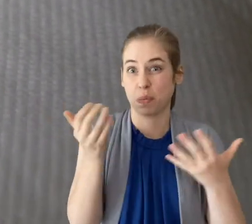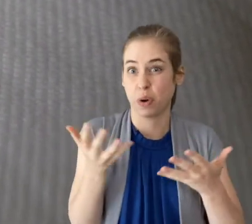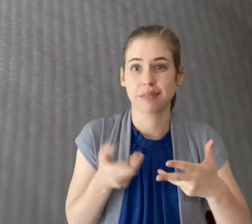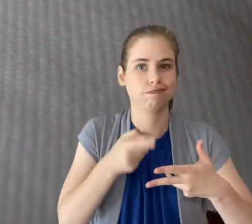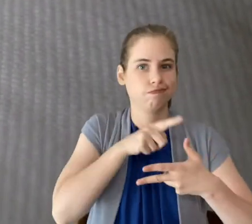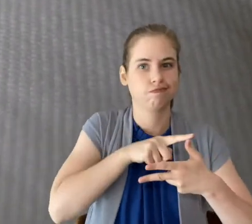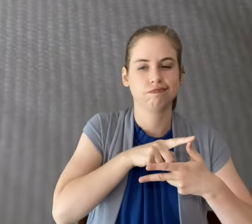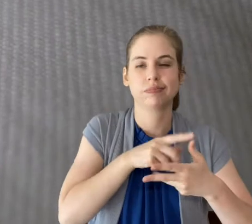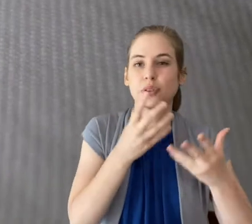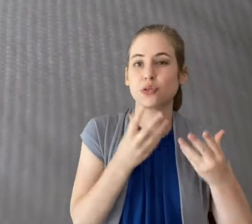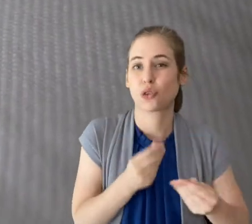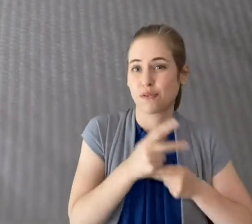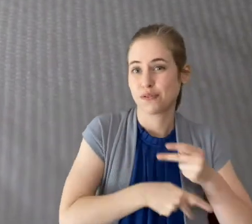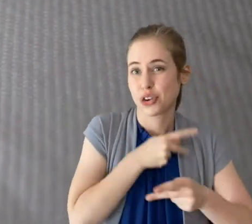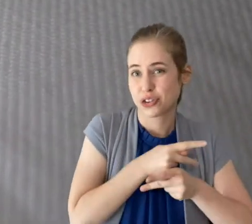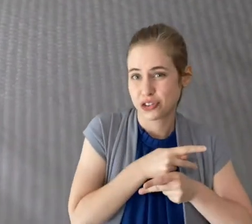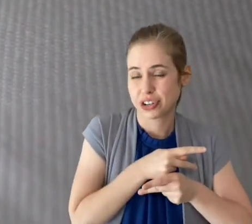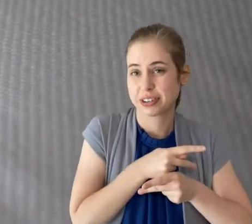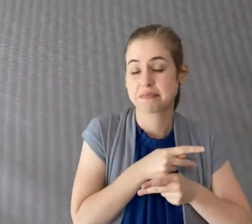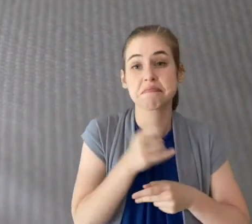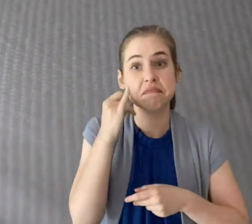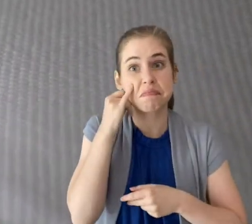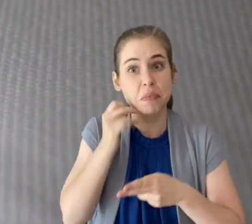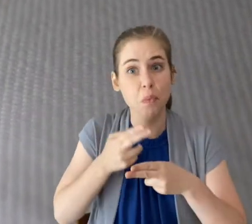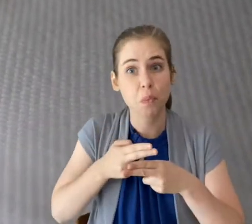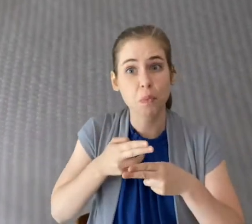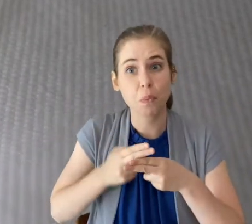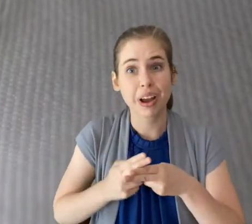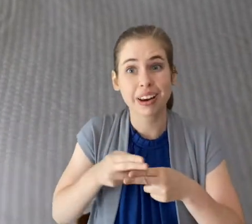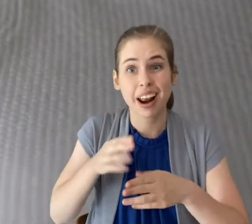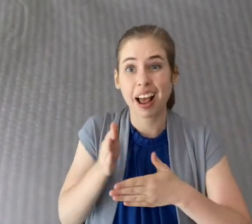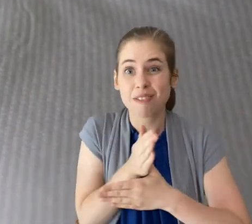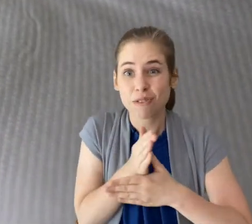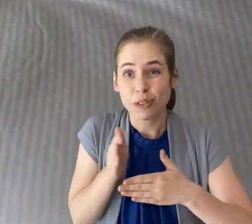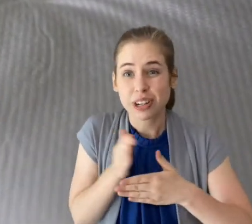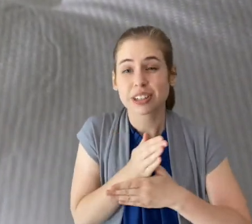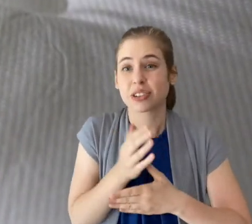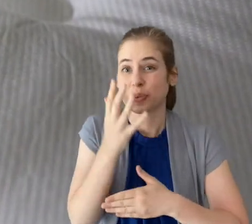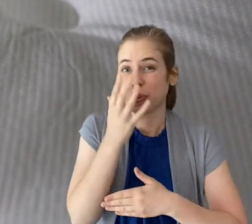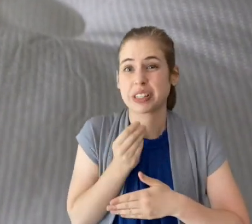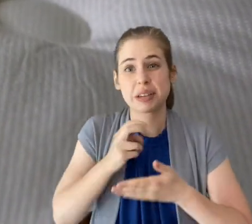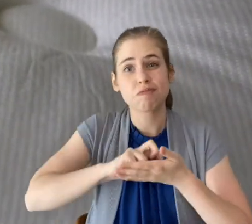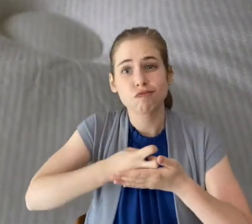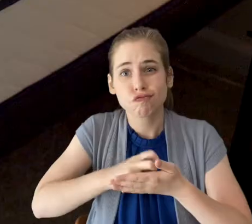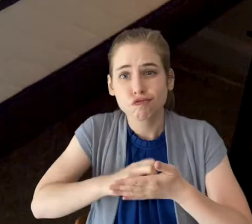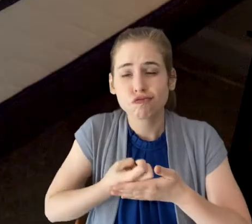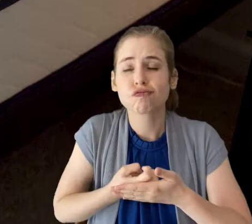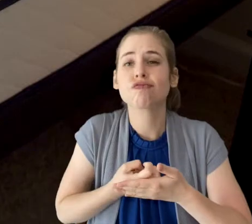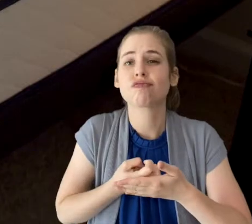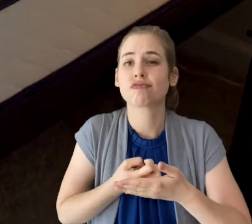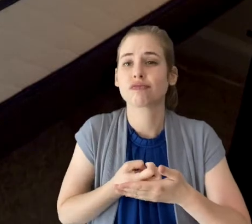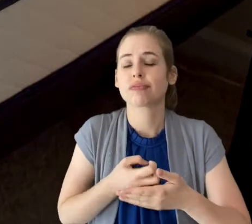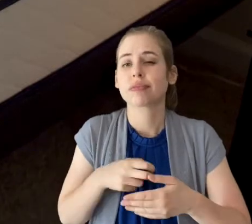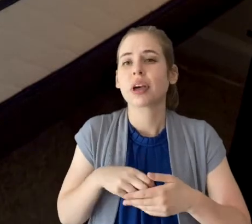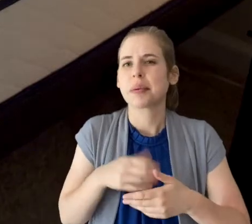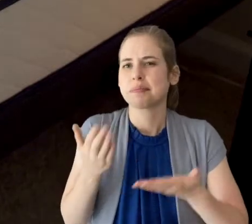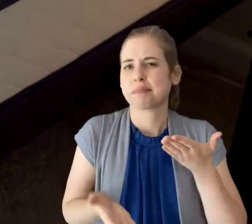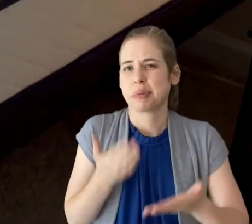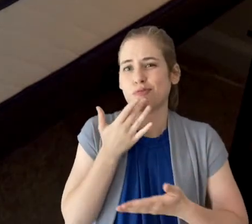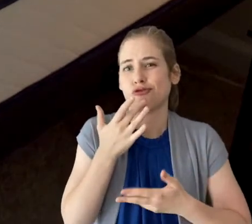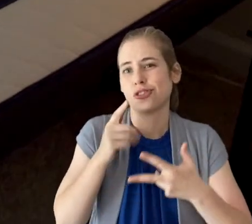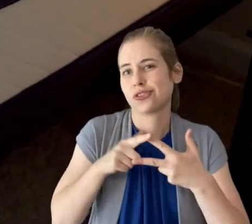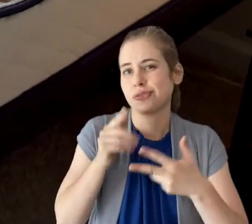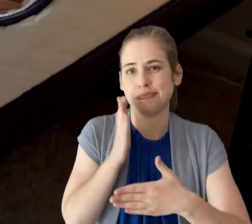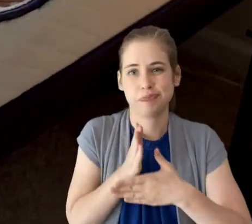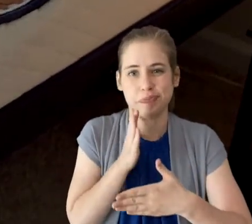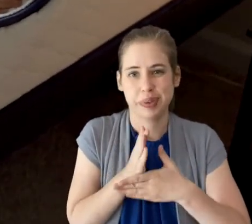side sleepers and side combo sleepers may prefer the slightly firmer support of the medium. Heavier side sleepers may find